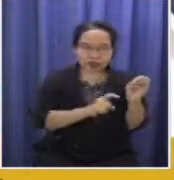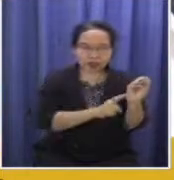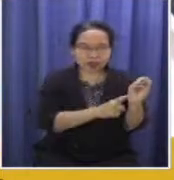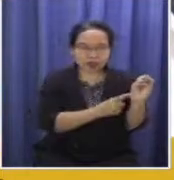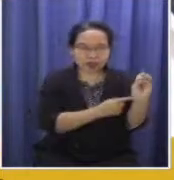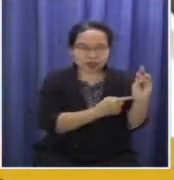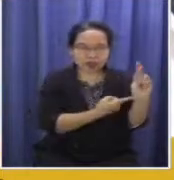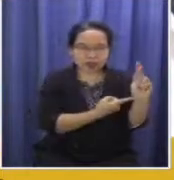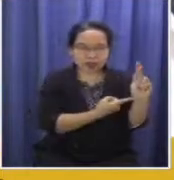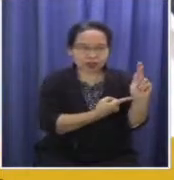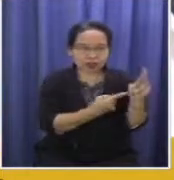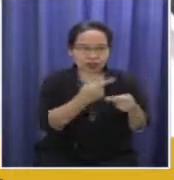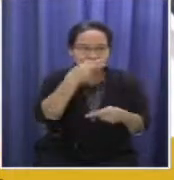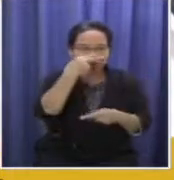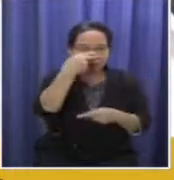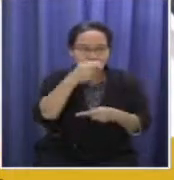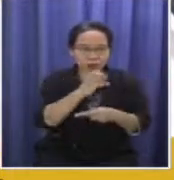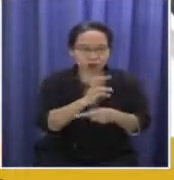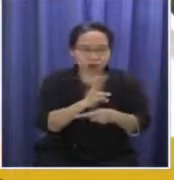original Hebrew